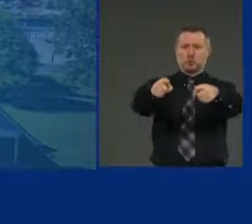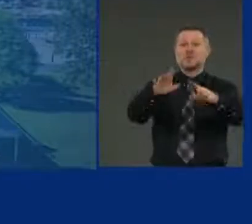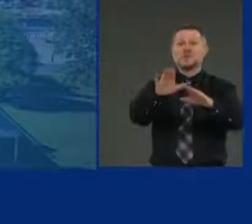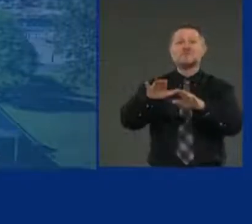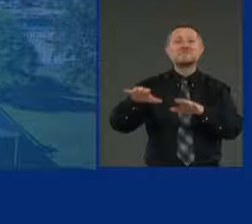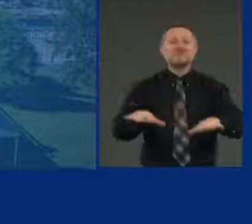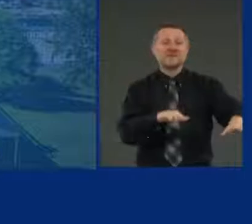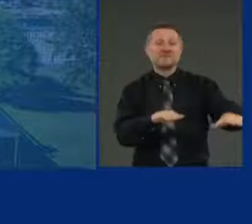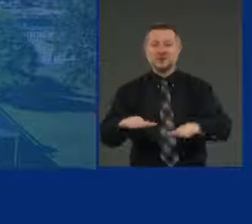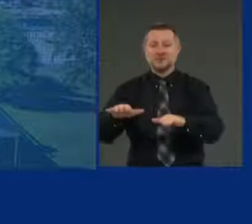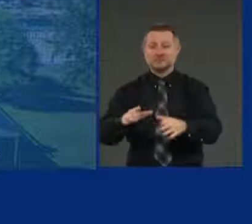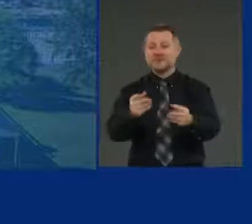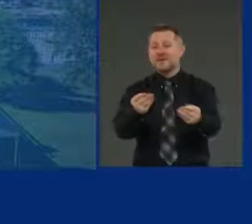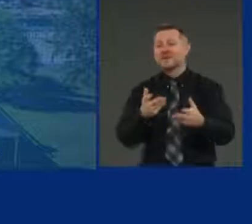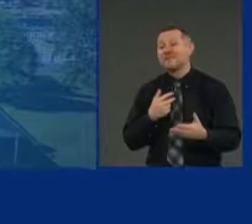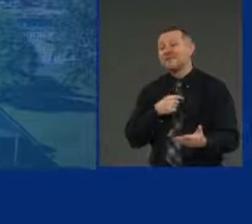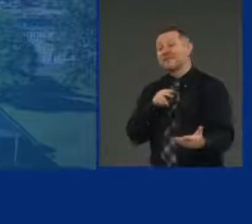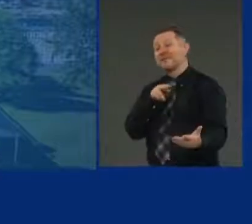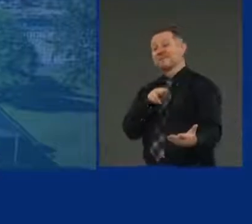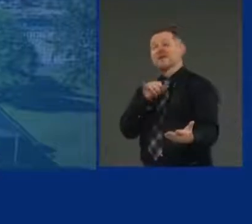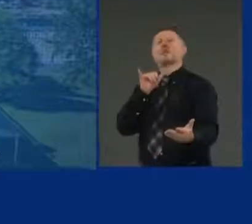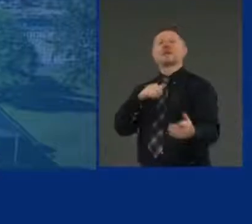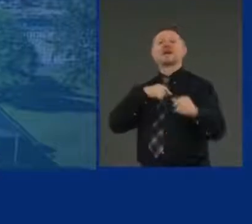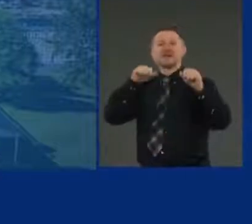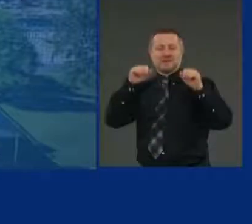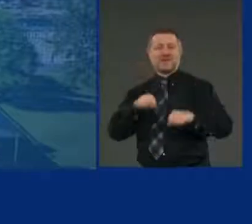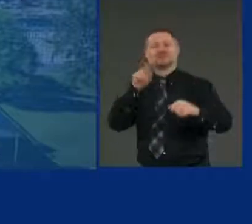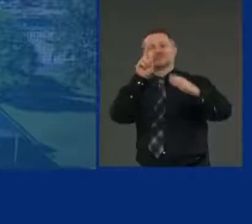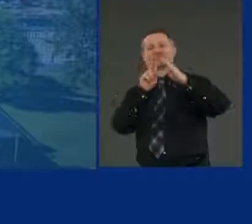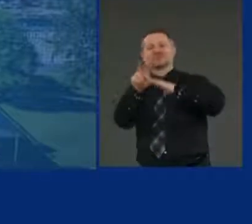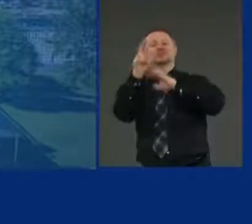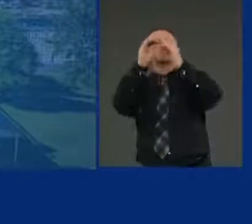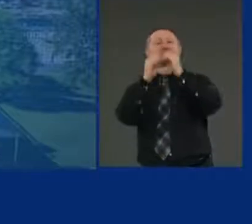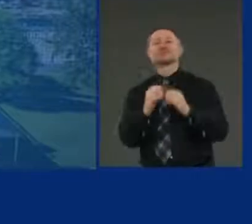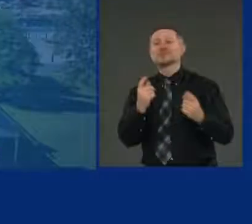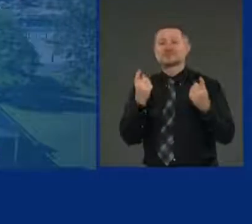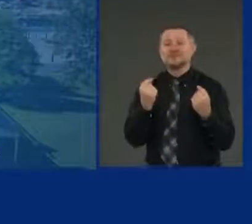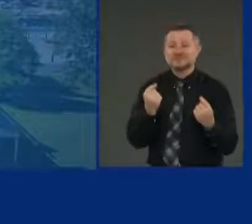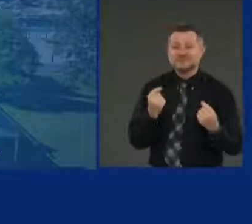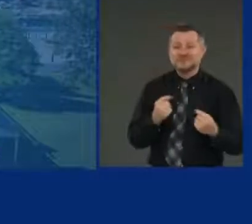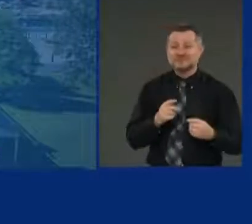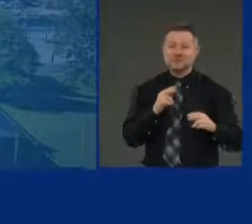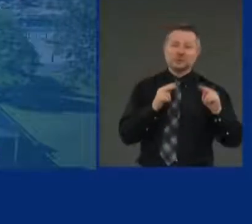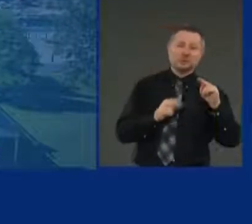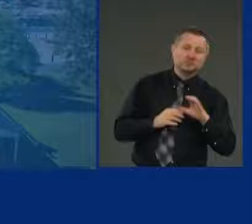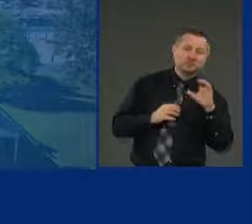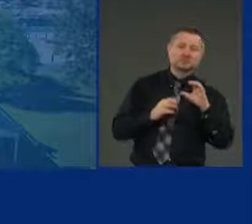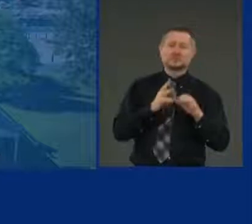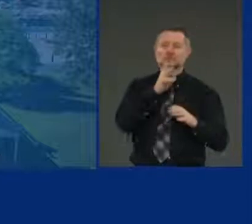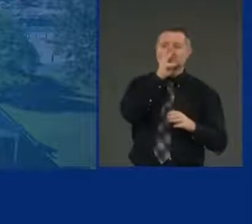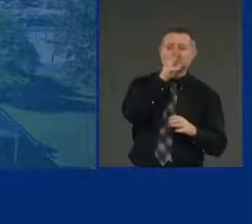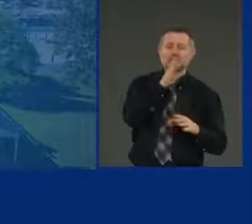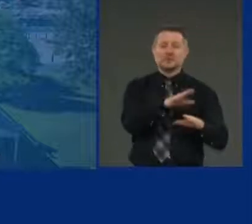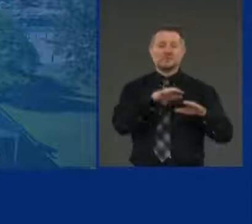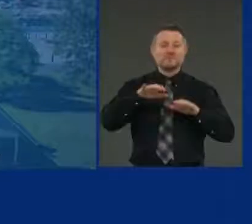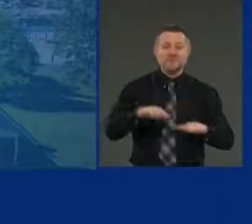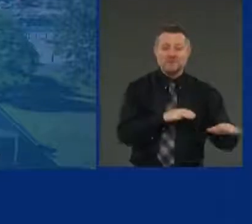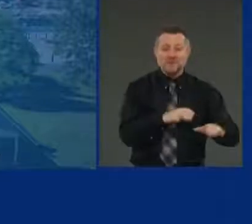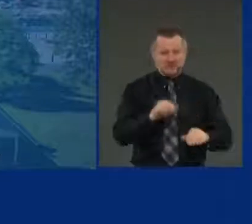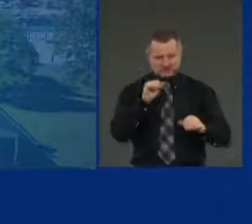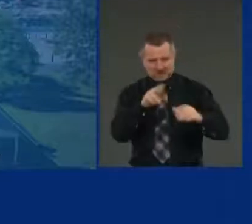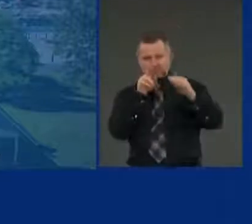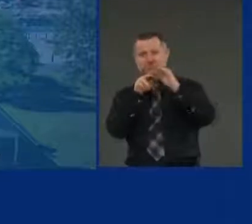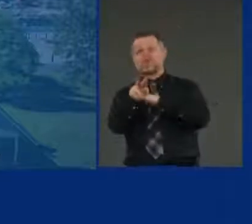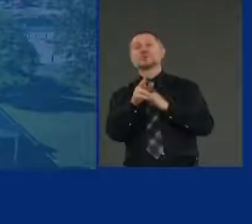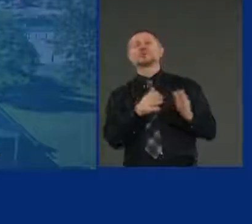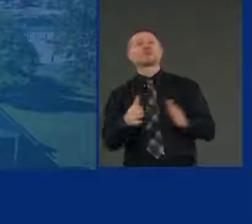City respond, I'll tell you what happens in New York City. You tell me how the people in Westchester respond, I'll tell you what happens in Westchester. The